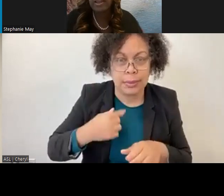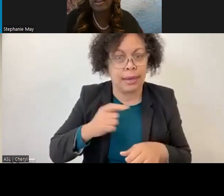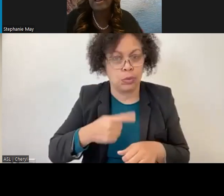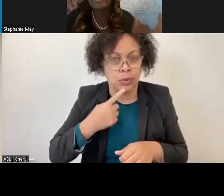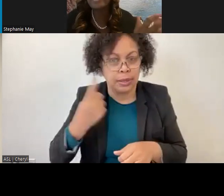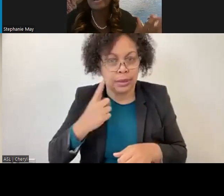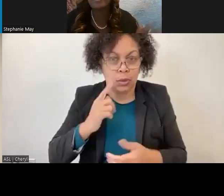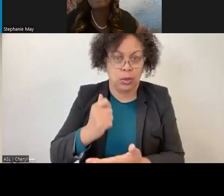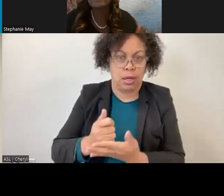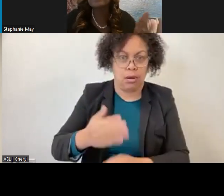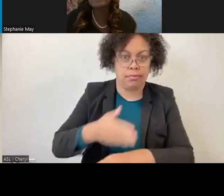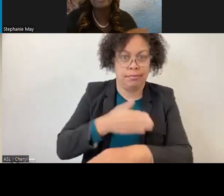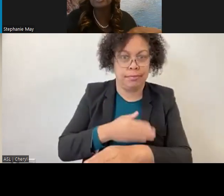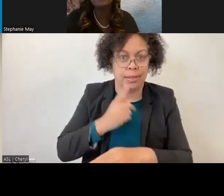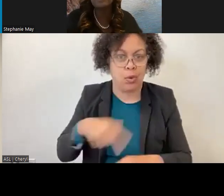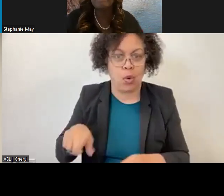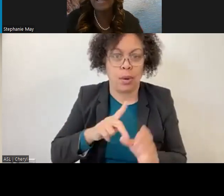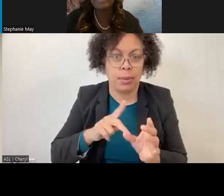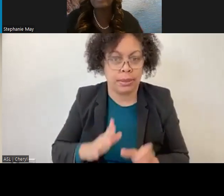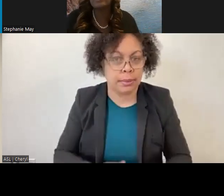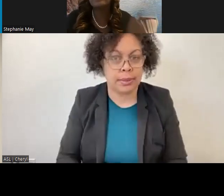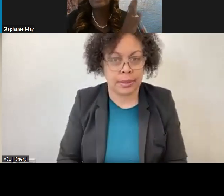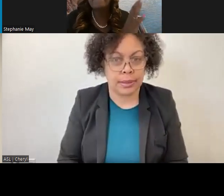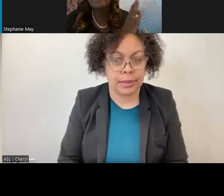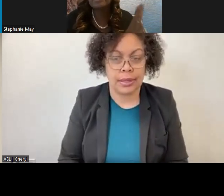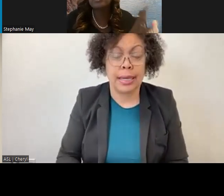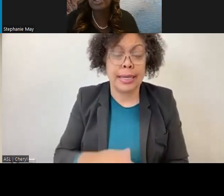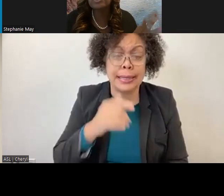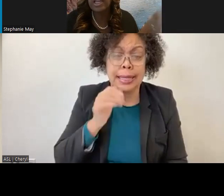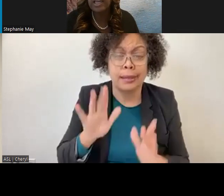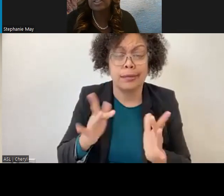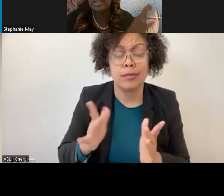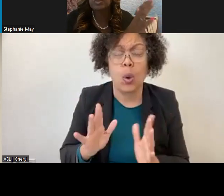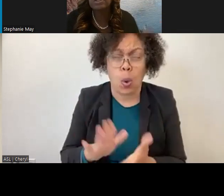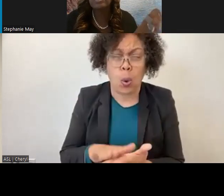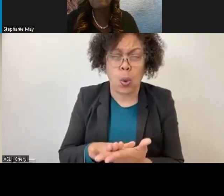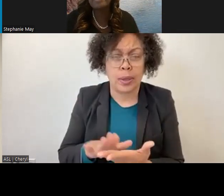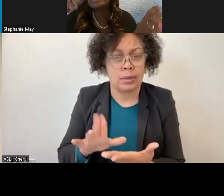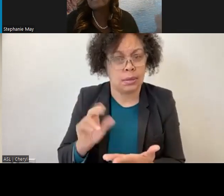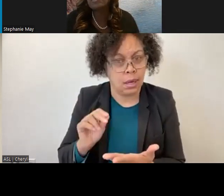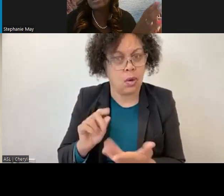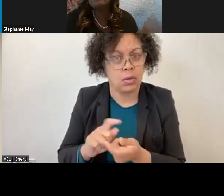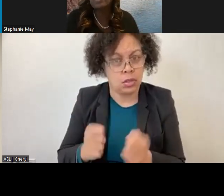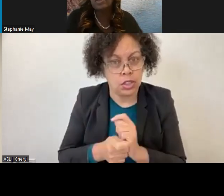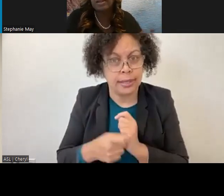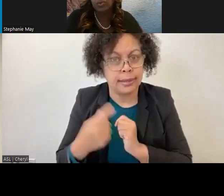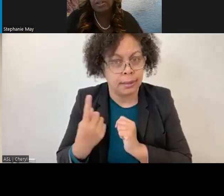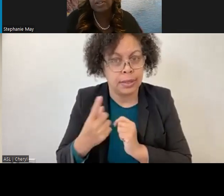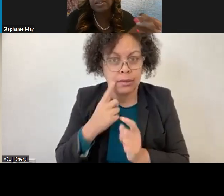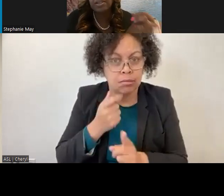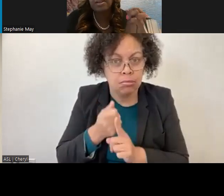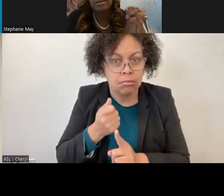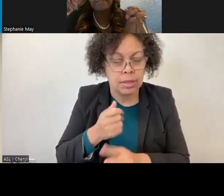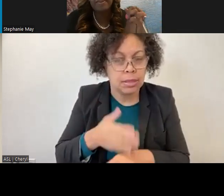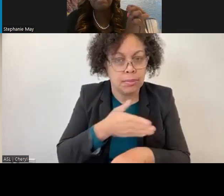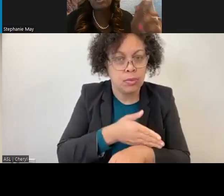better. And again, I go back to not just putting a Band-Aid on it, but a change agent that's really going to make it different and better than it